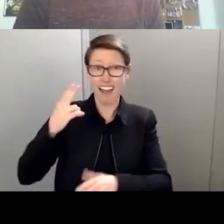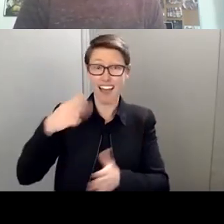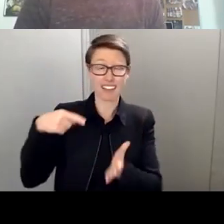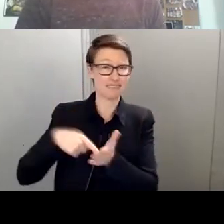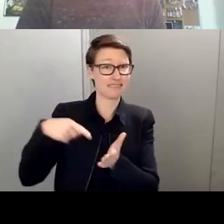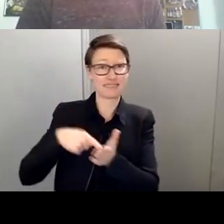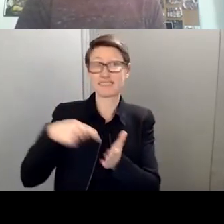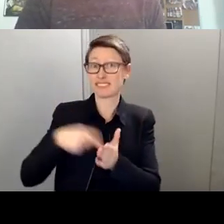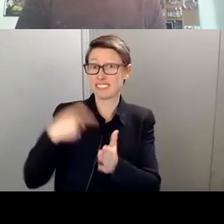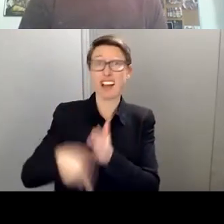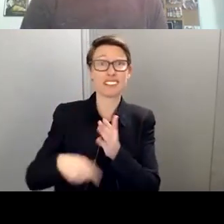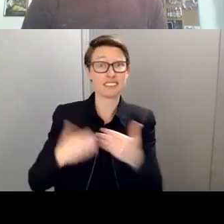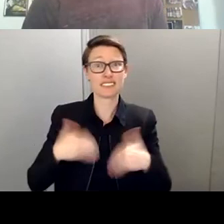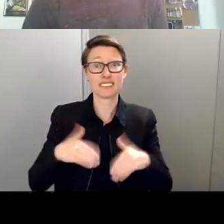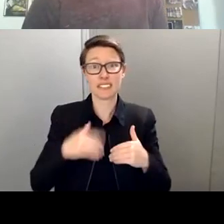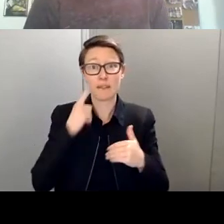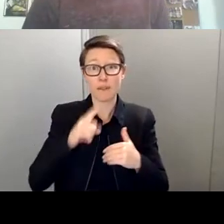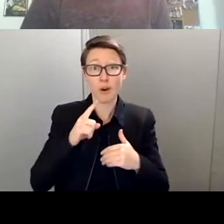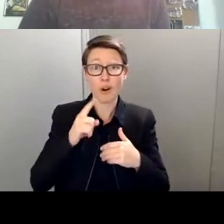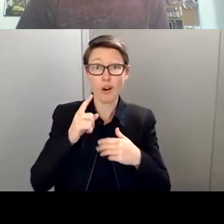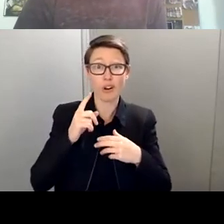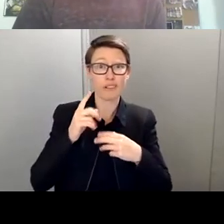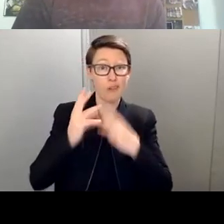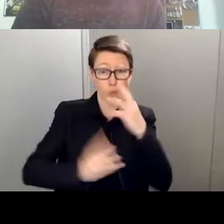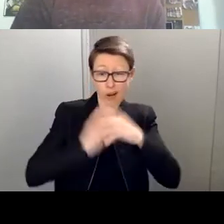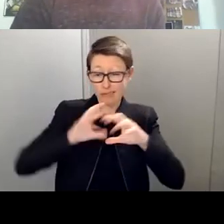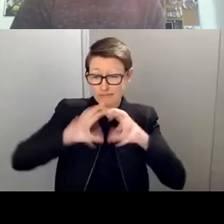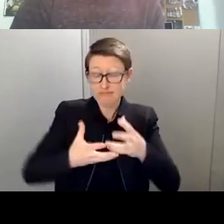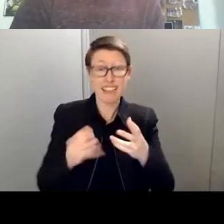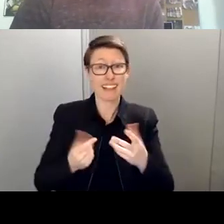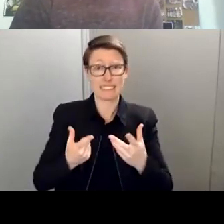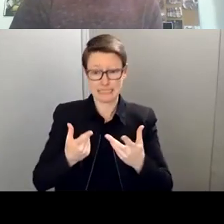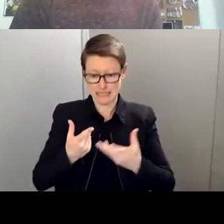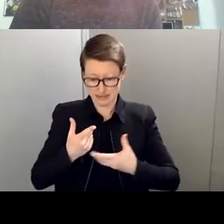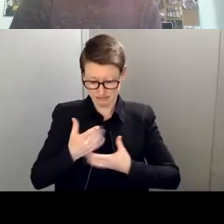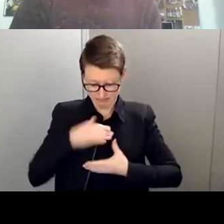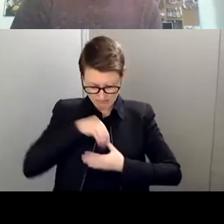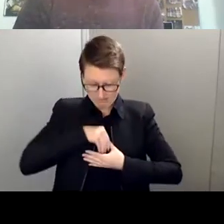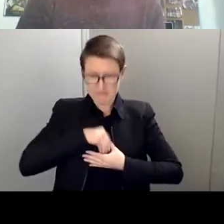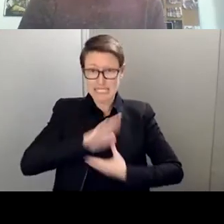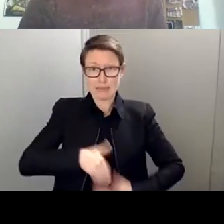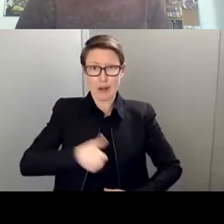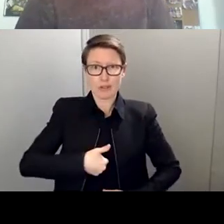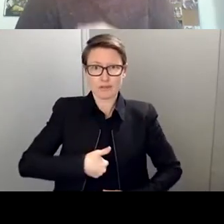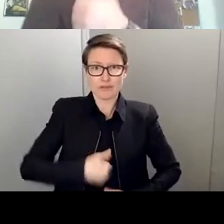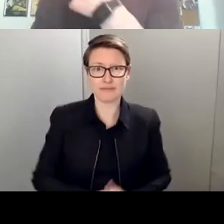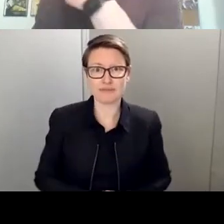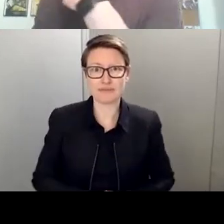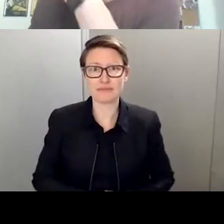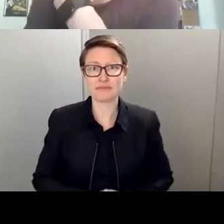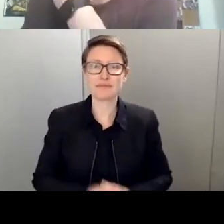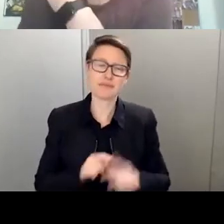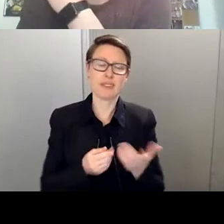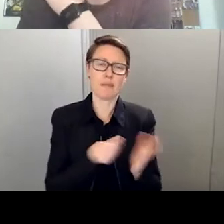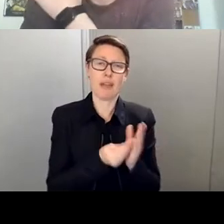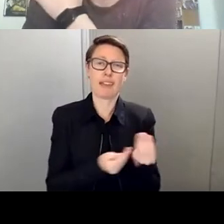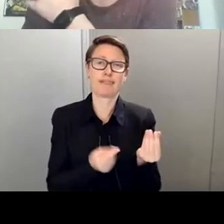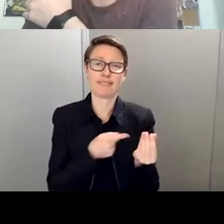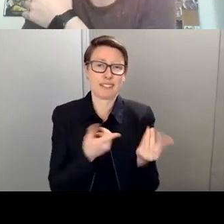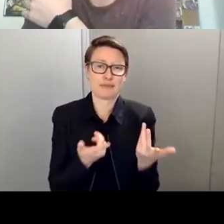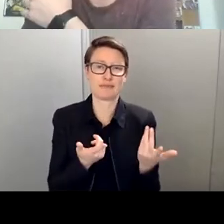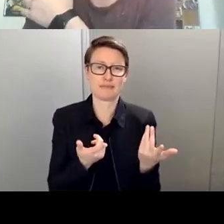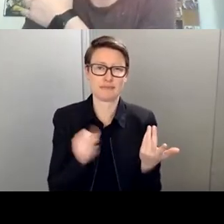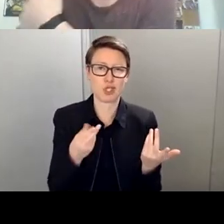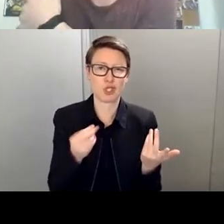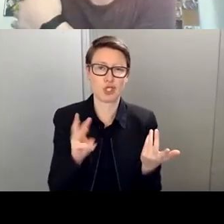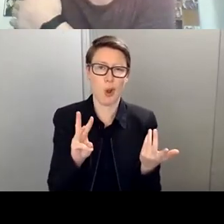level. Absolutely. And I think, I mean, just monetarily, which is what most people, it's show business, as